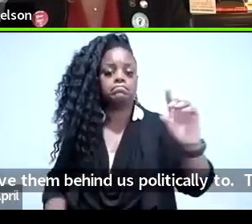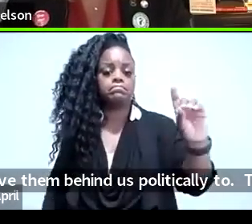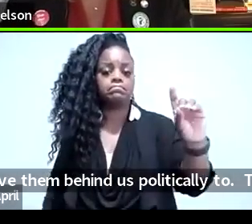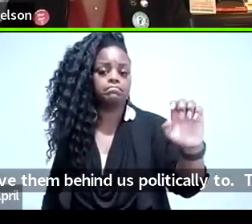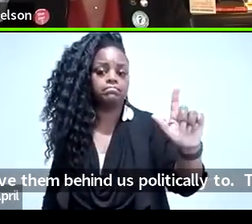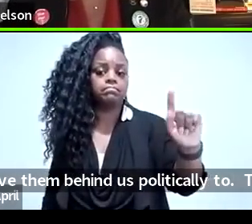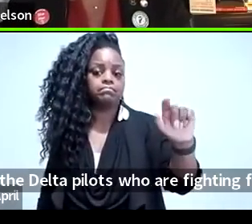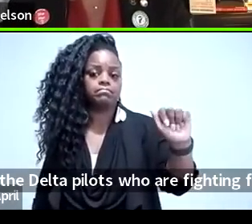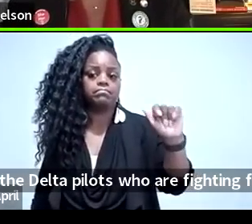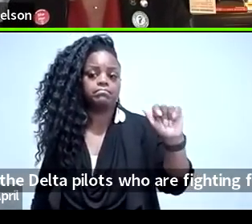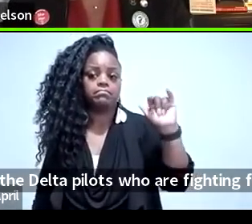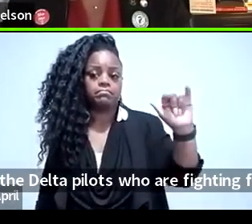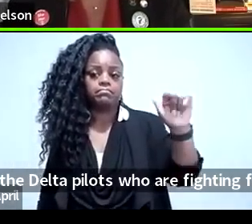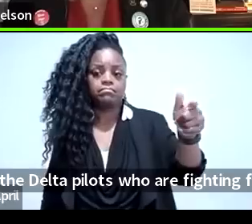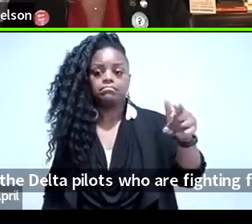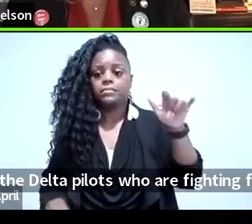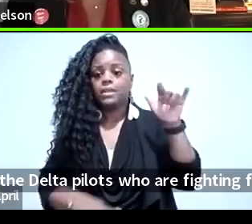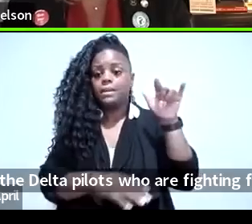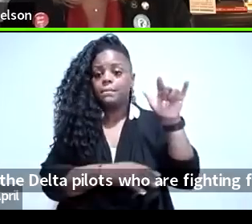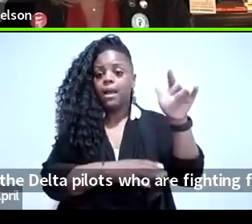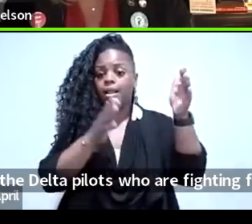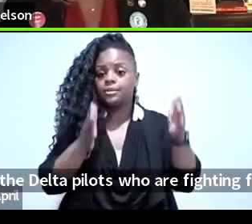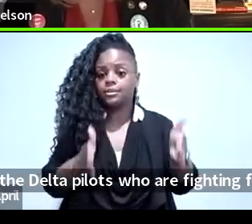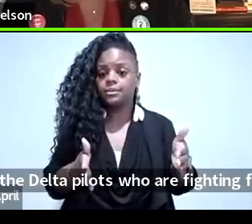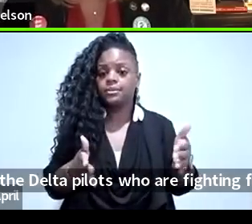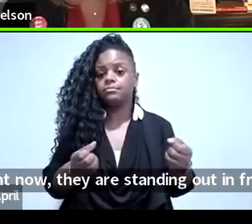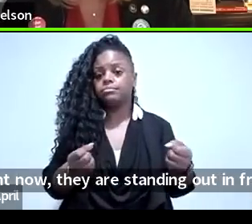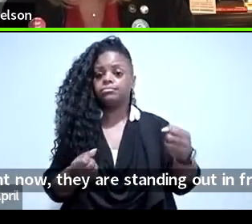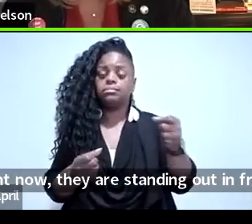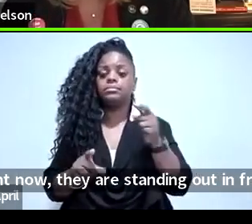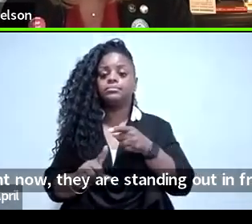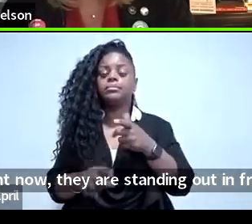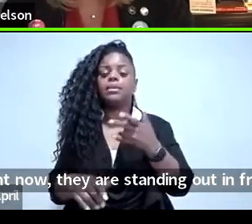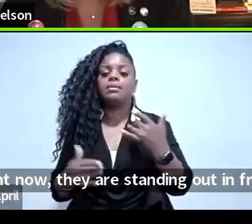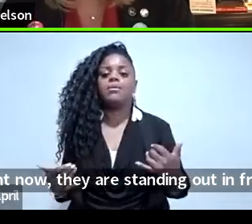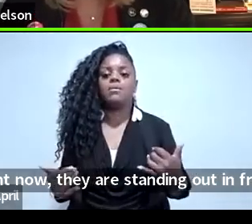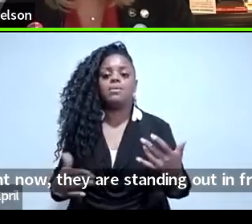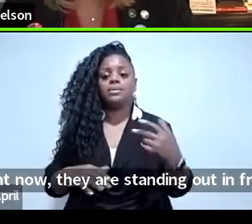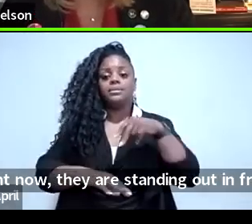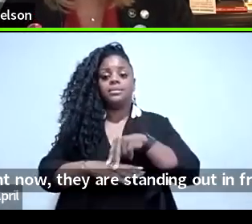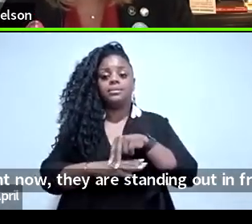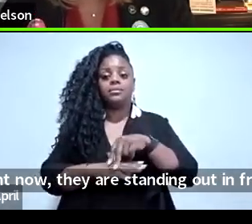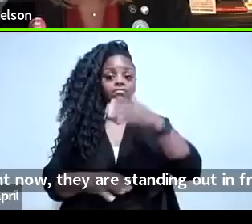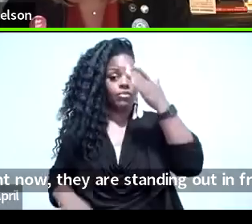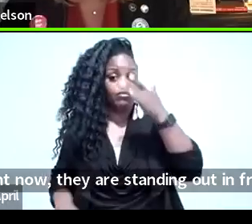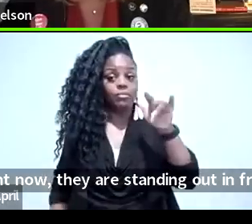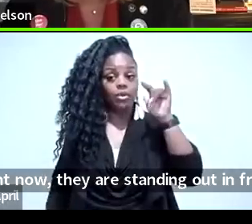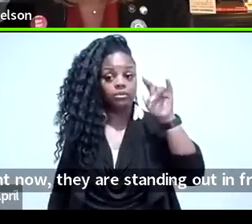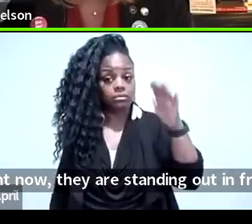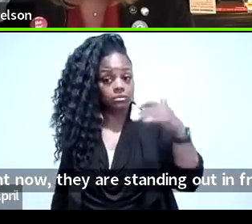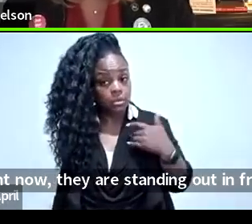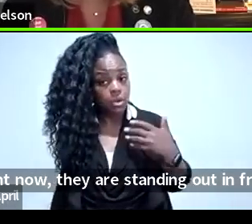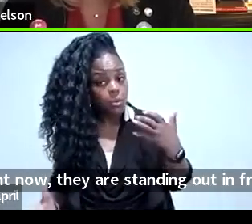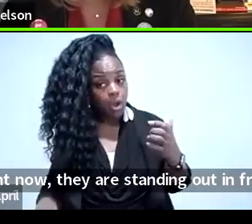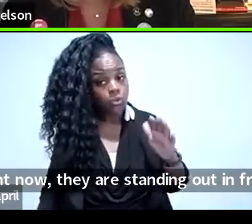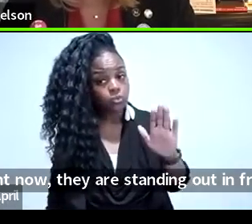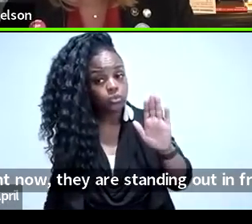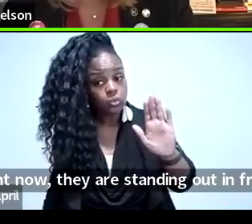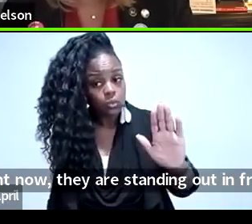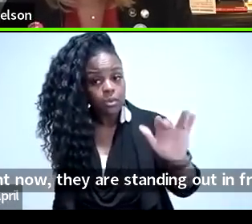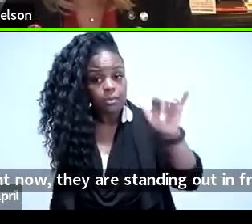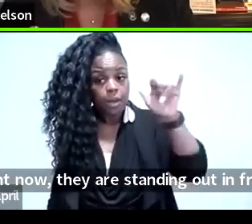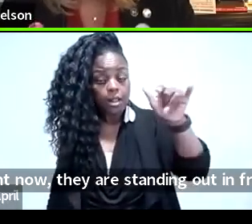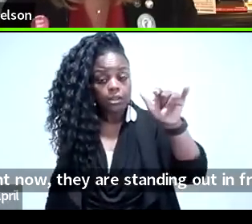airport saying, do you want your pilots to be tired? That defines the problem pretty well for the public and puts a lot of pressure on